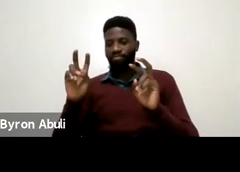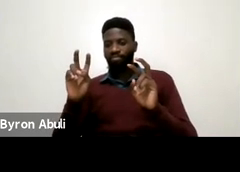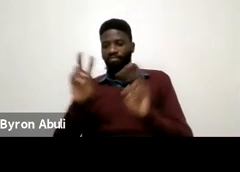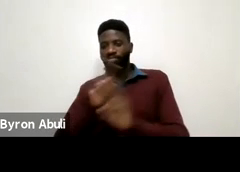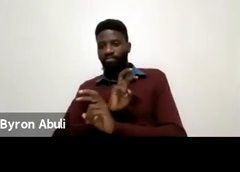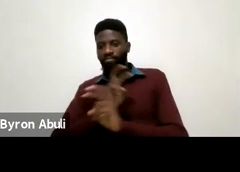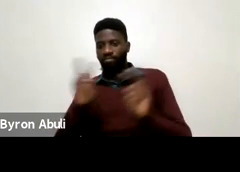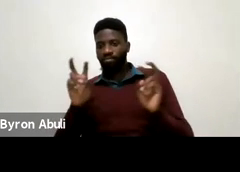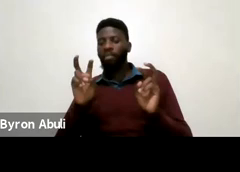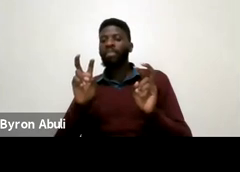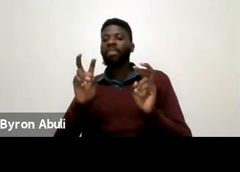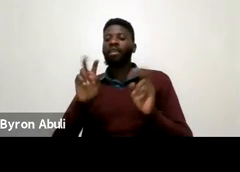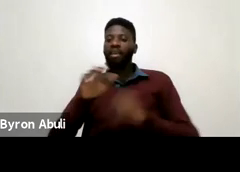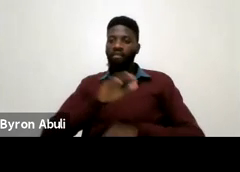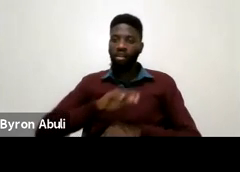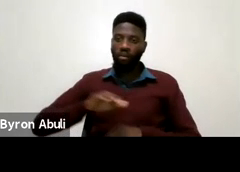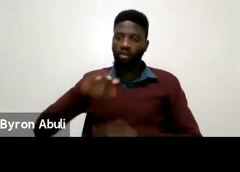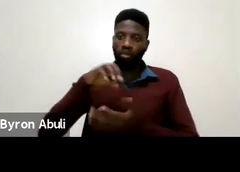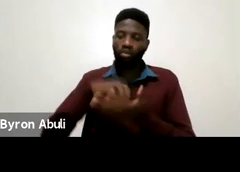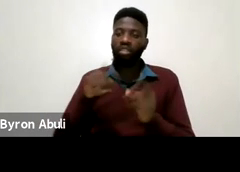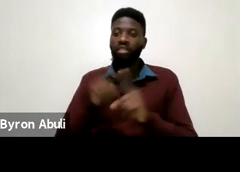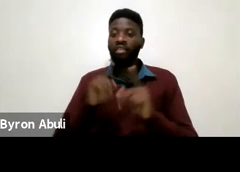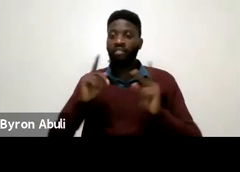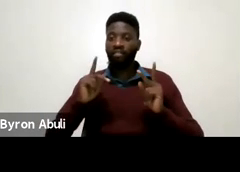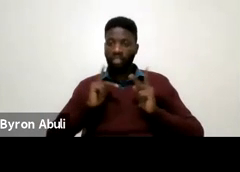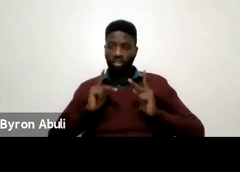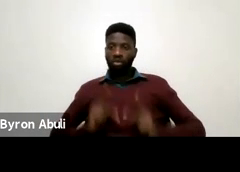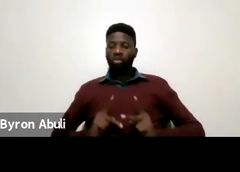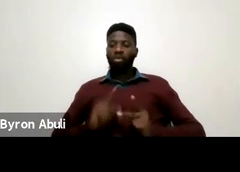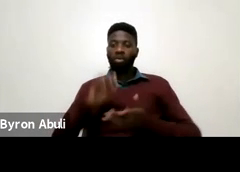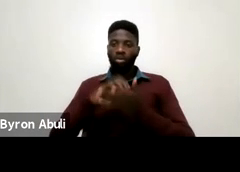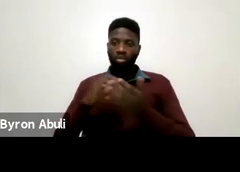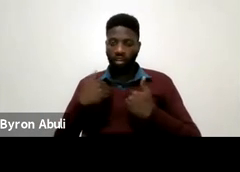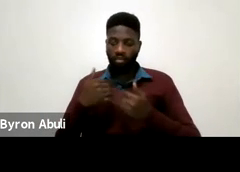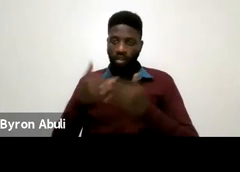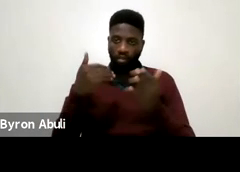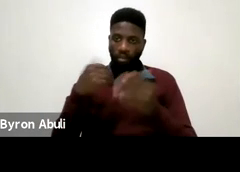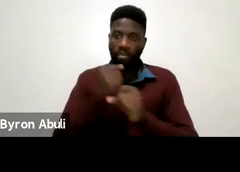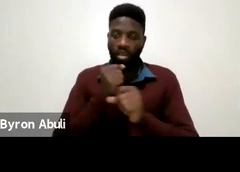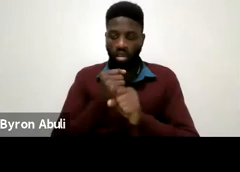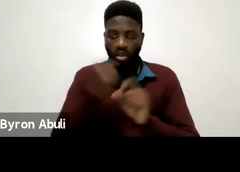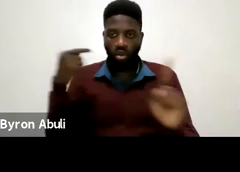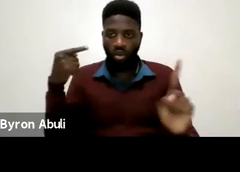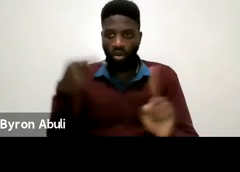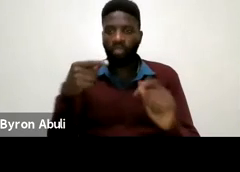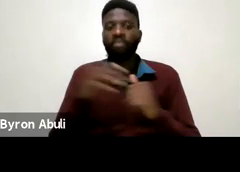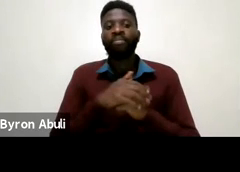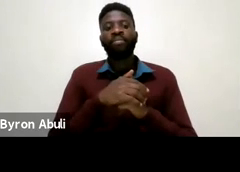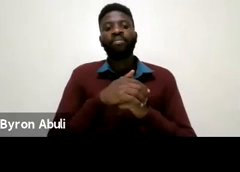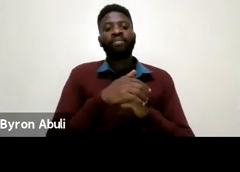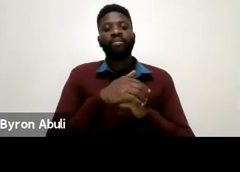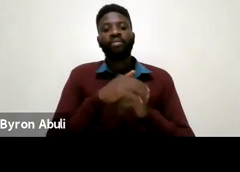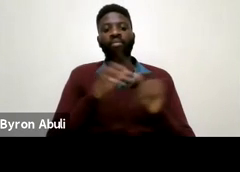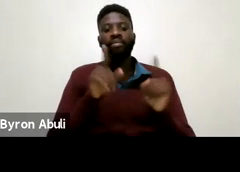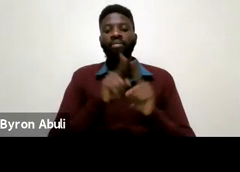physical conditions that exist even as you set your goals. There is also about pleasure. When I grew up, I